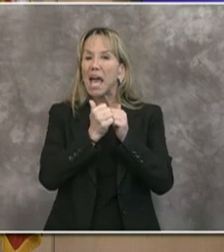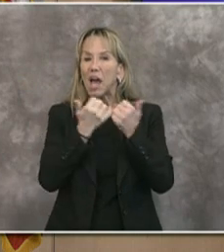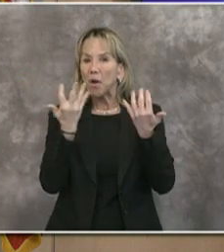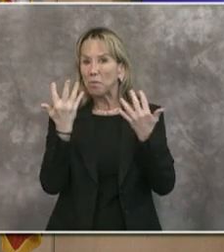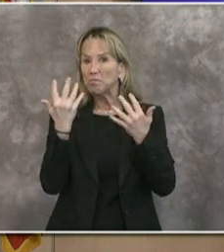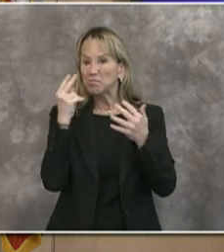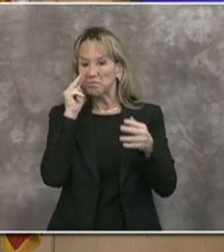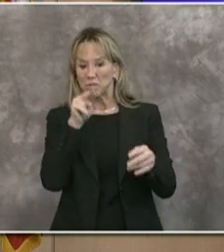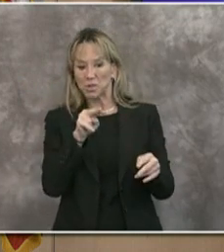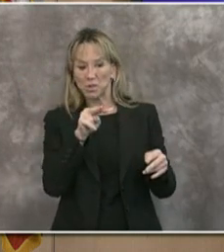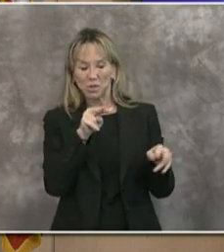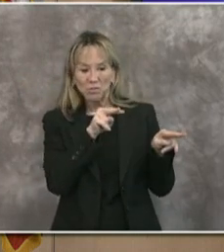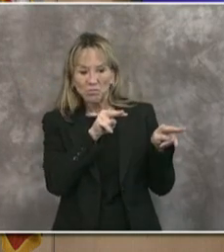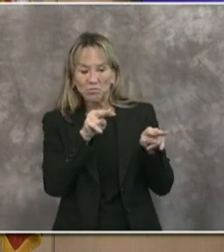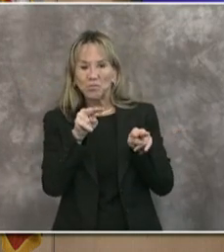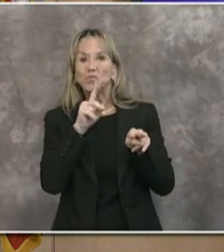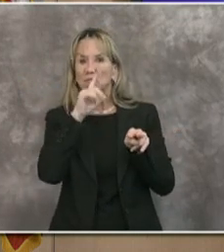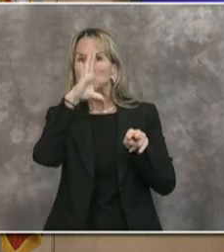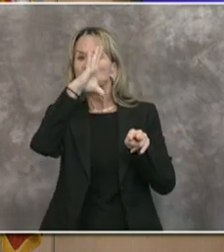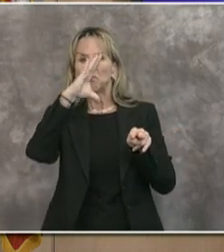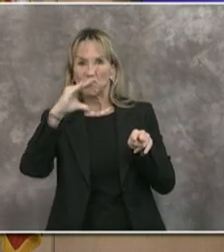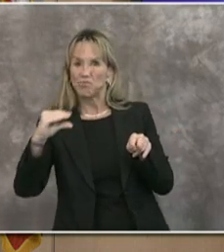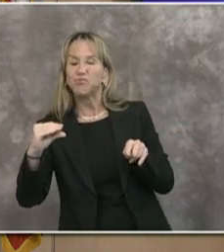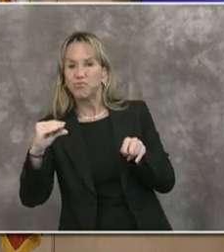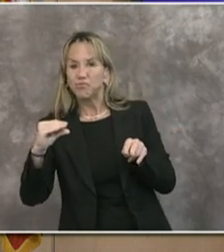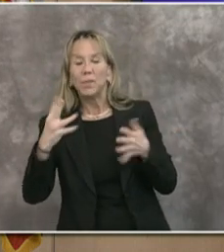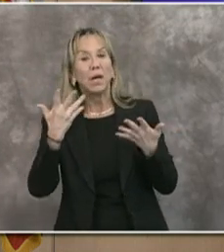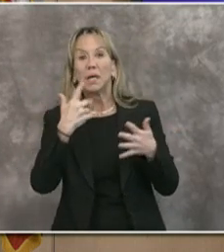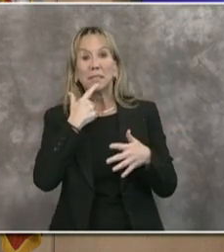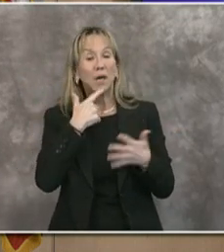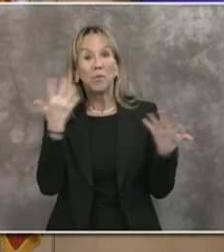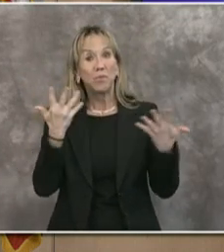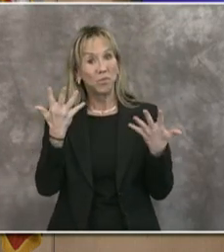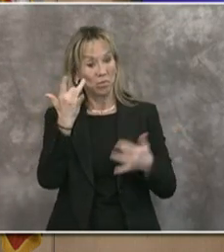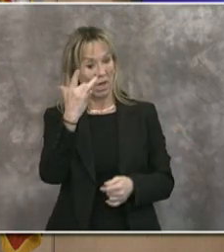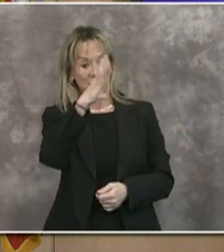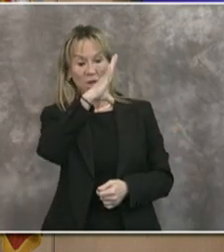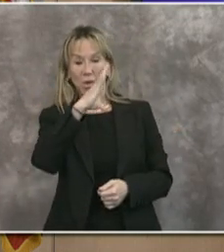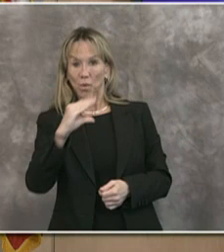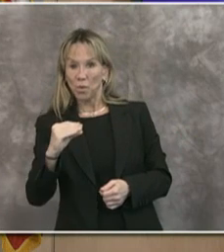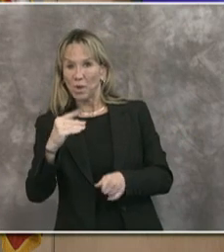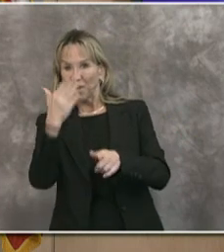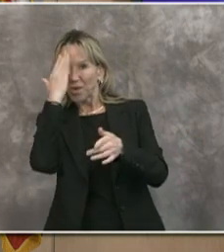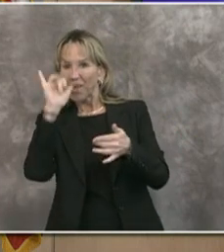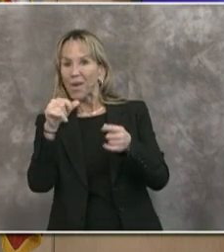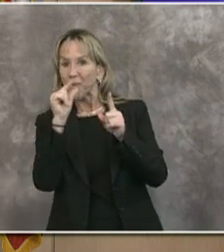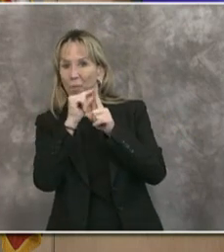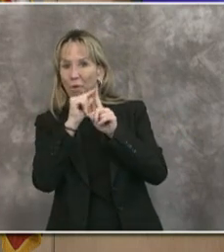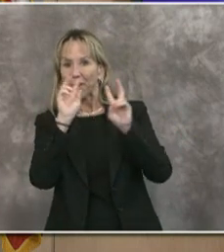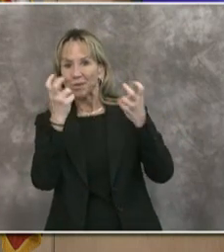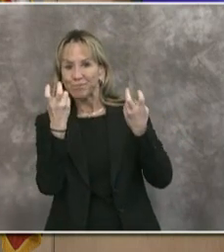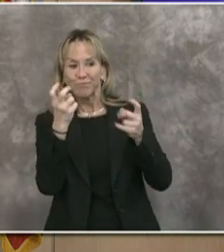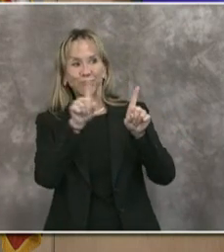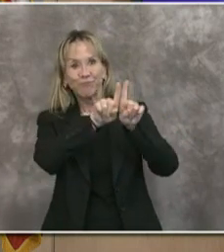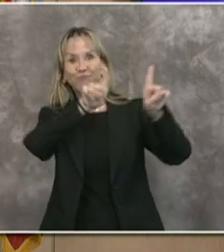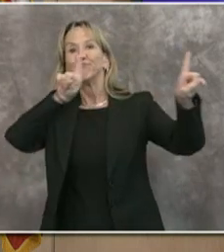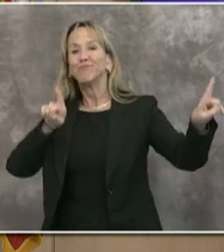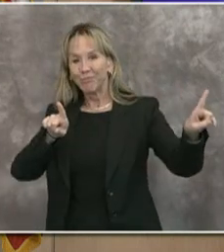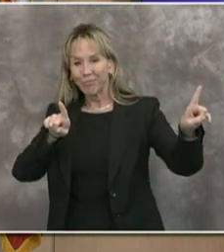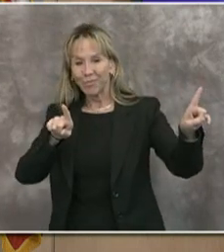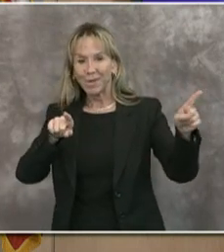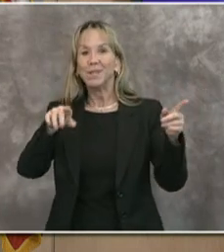curve. Her presentation showed that social distancing, you all know what that term means now,